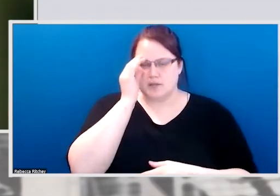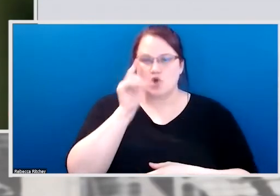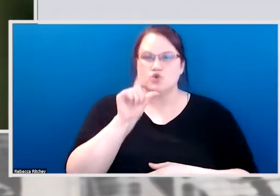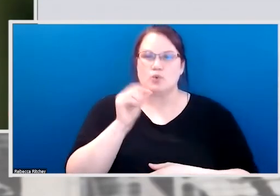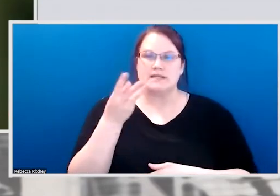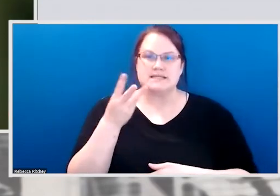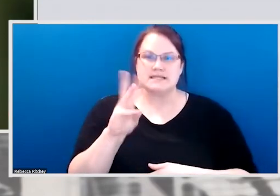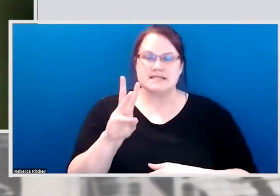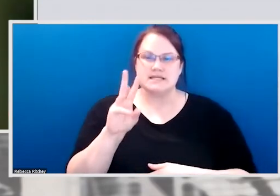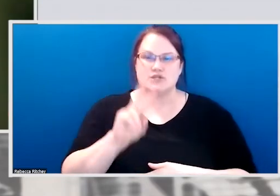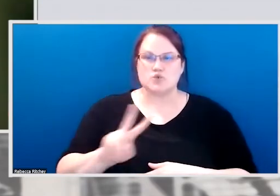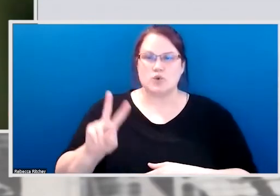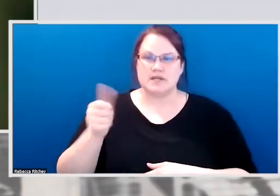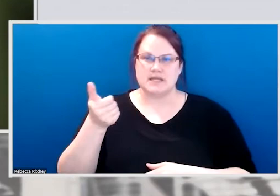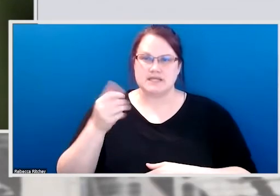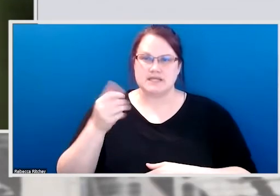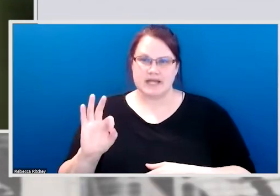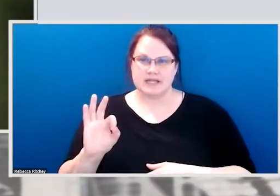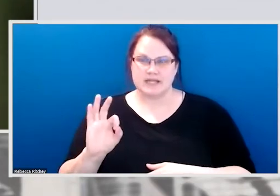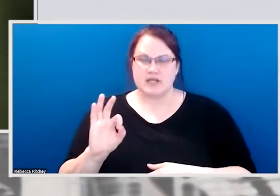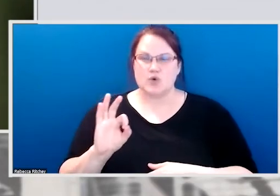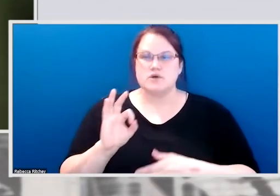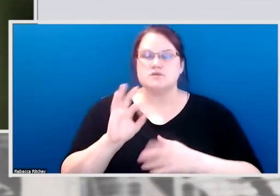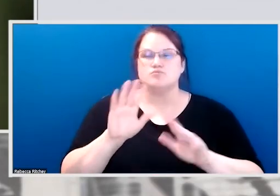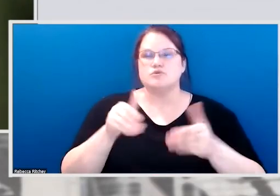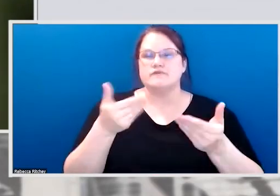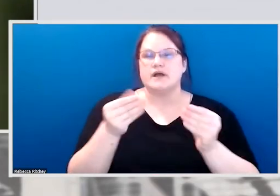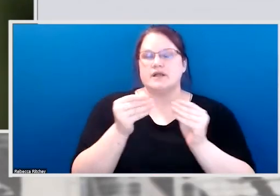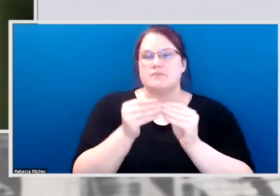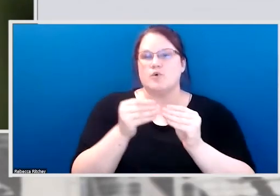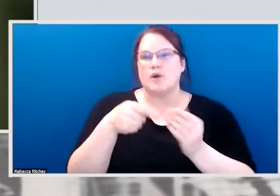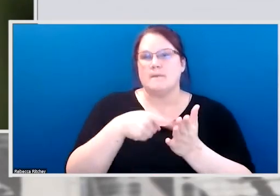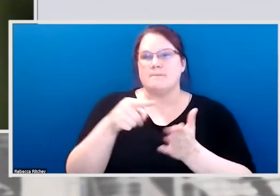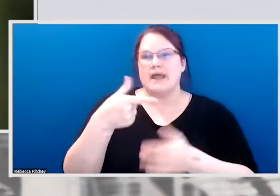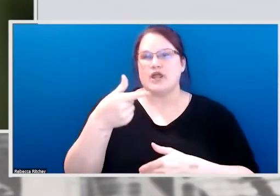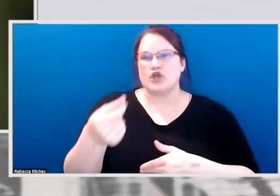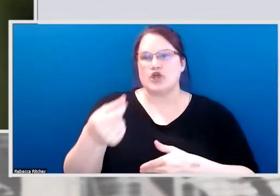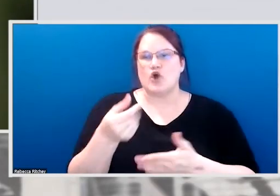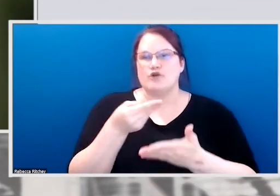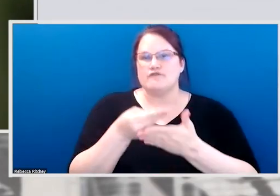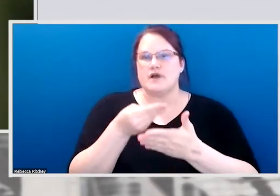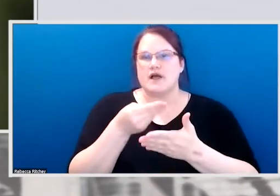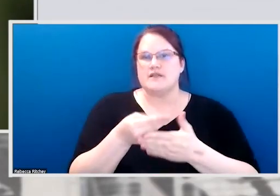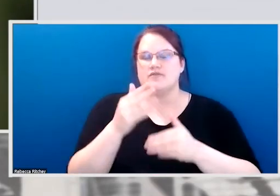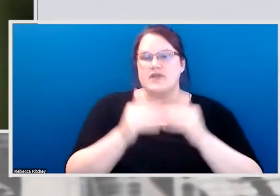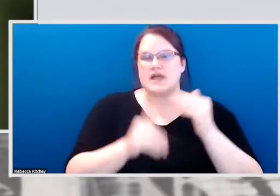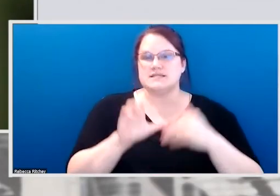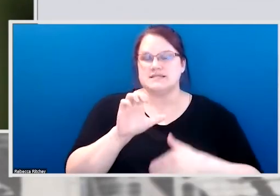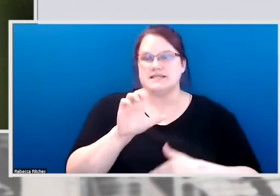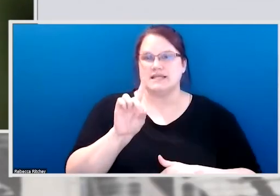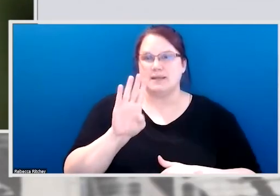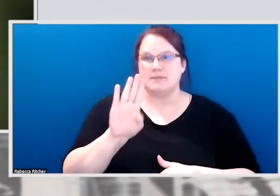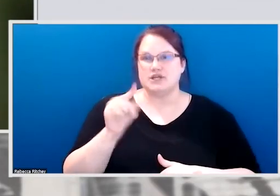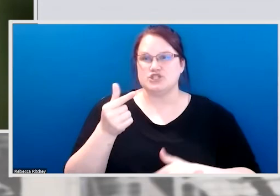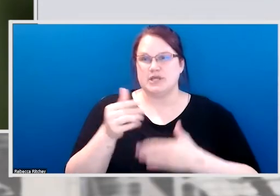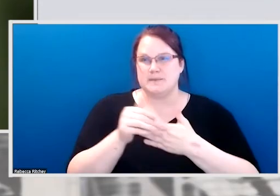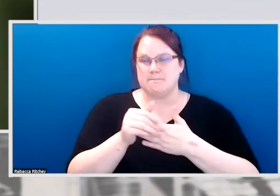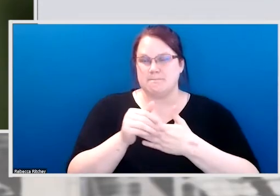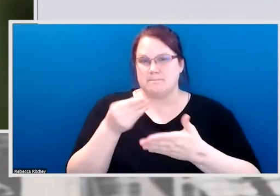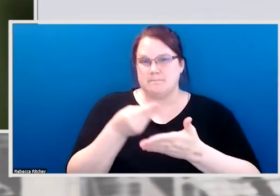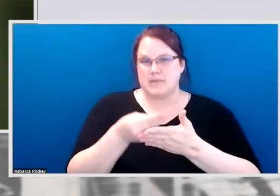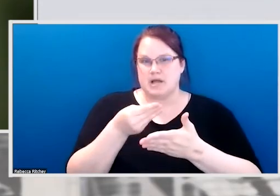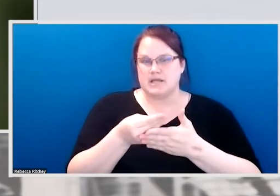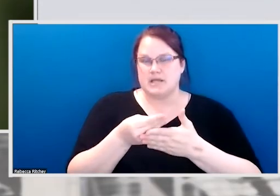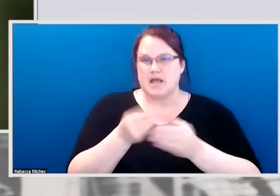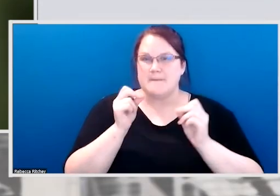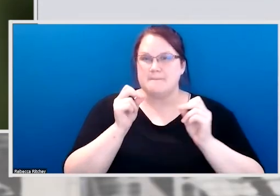to 2019, PLI was traditionally provided more PAYGO funds than CDBG dollars, allowing us to take more immediate action on